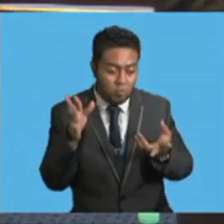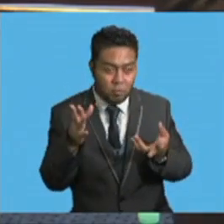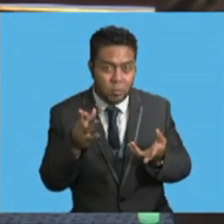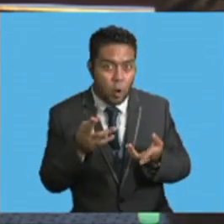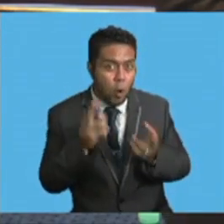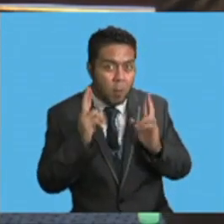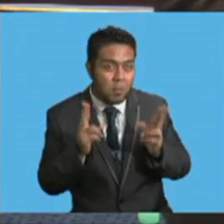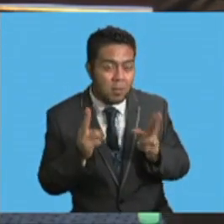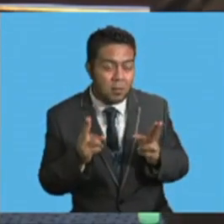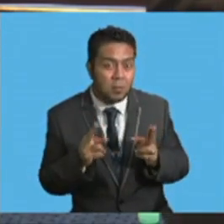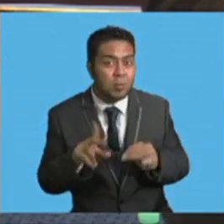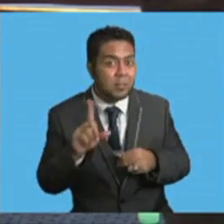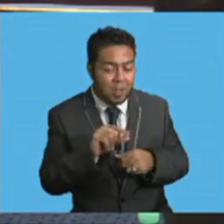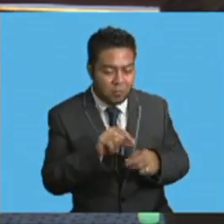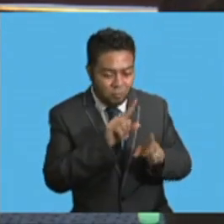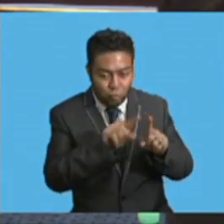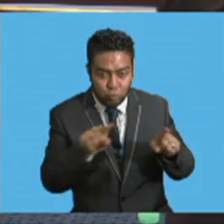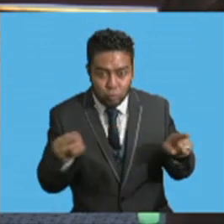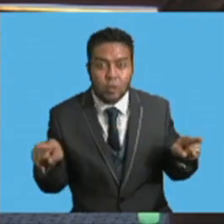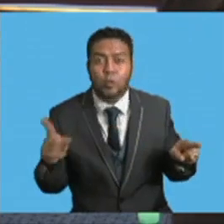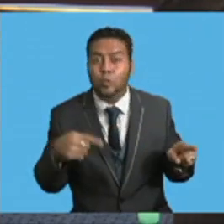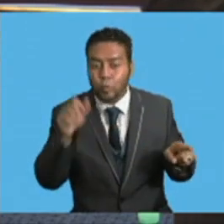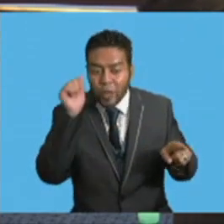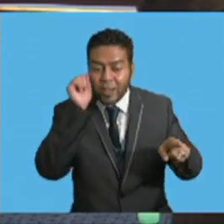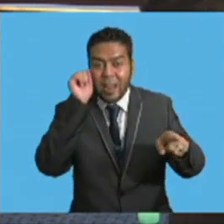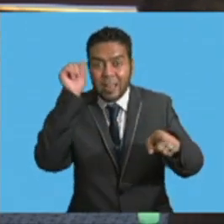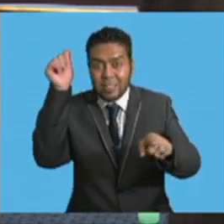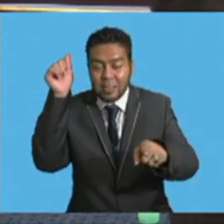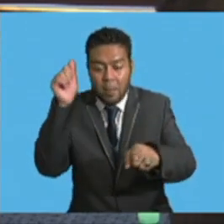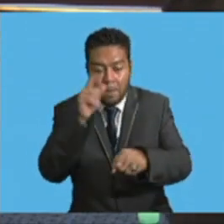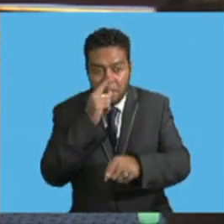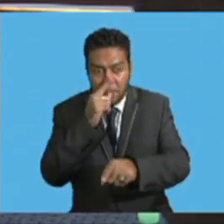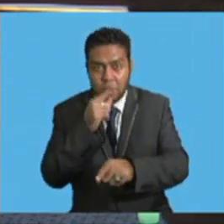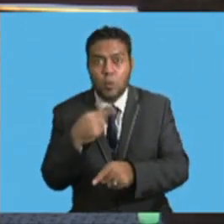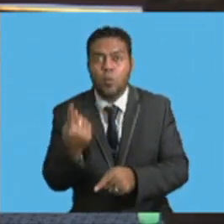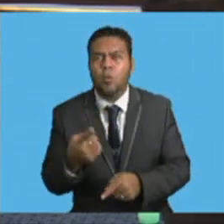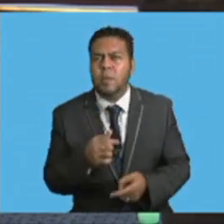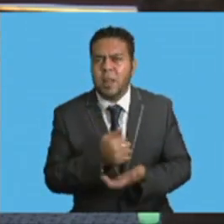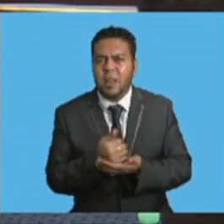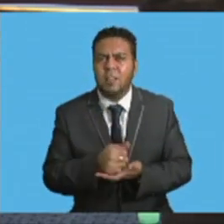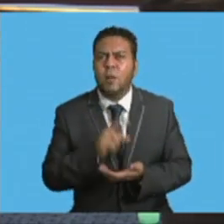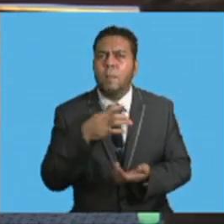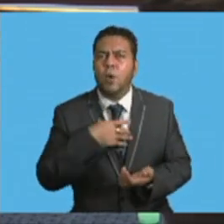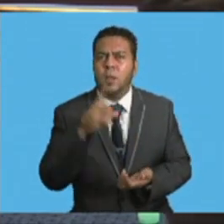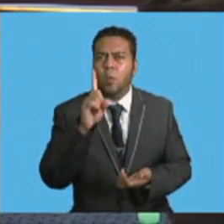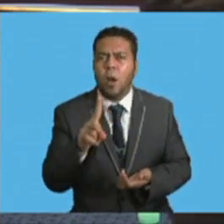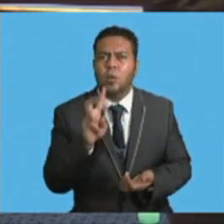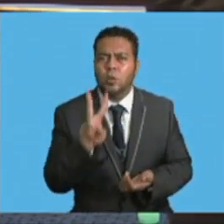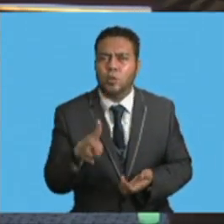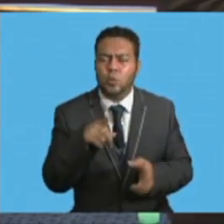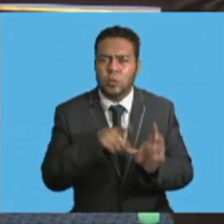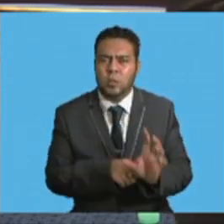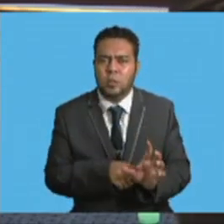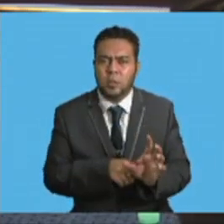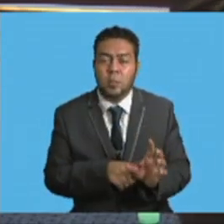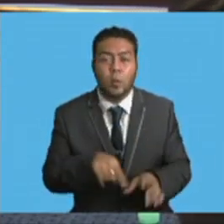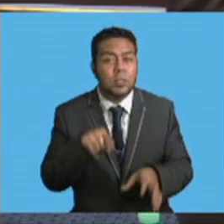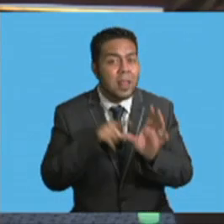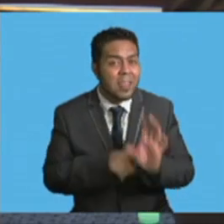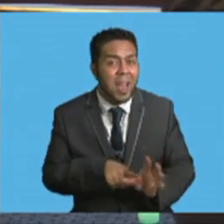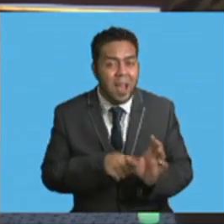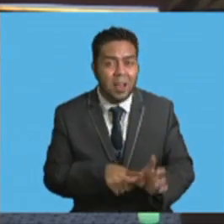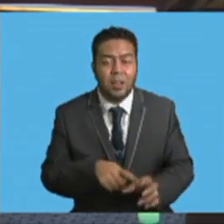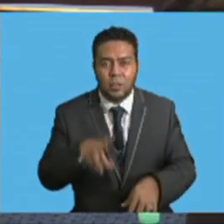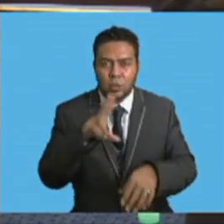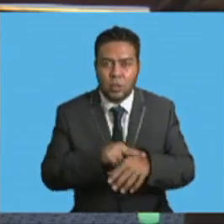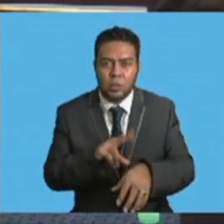regularization was also done to recognize those acting for more than 1 or 2 years. And this saw some of our young doctors